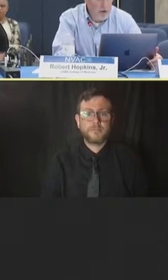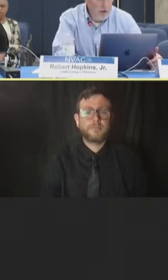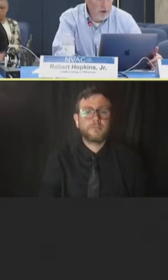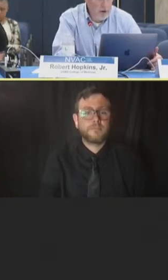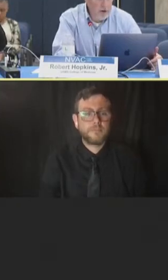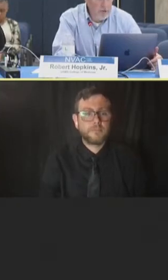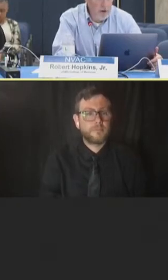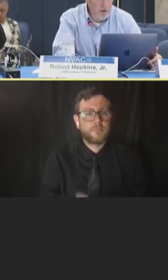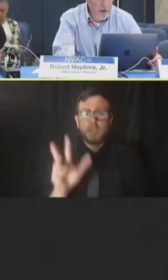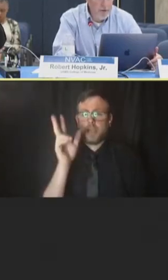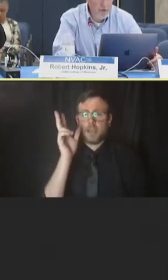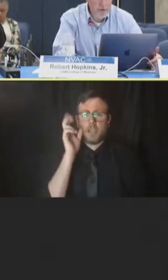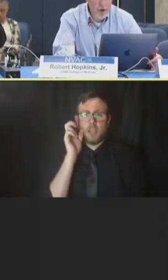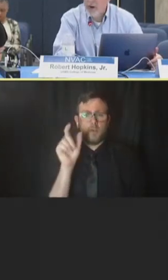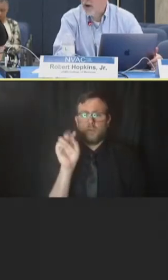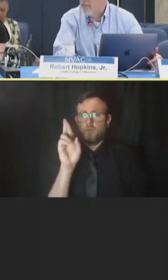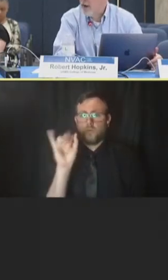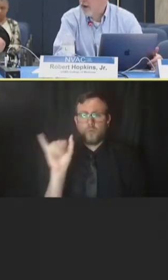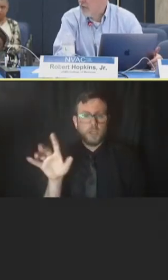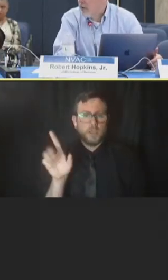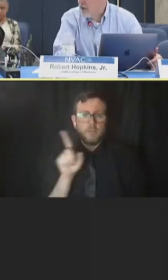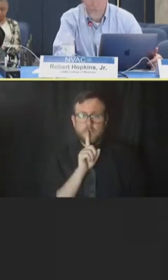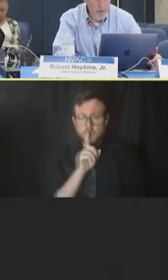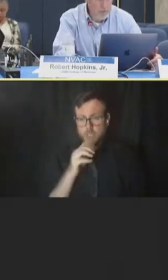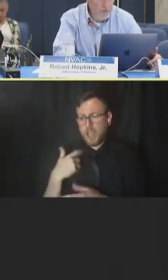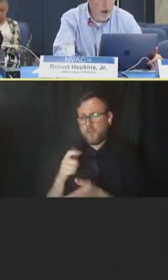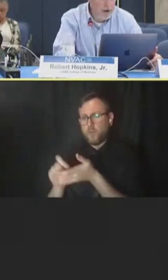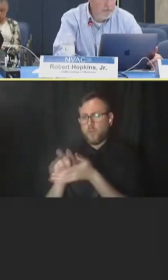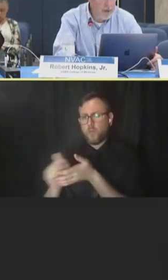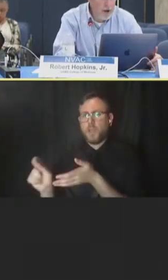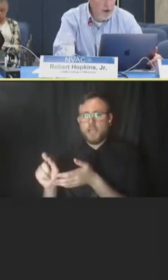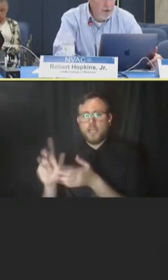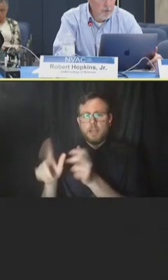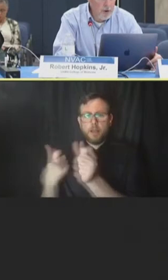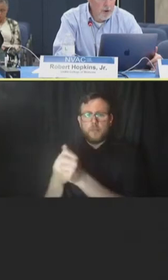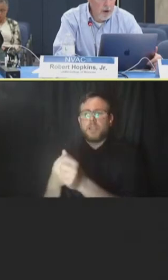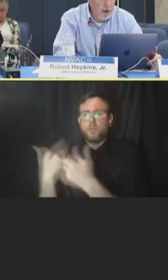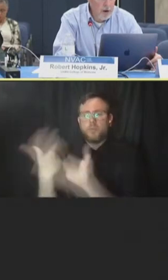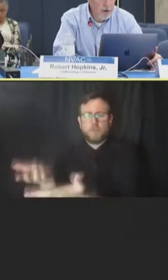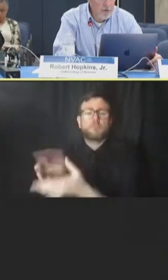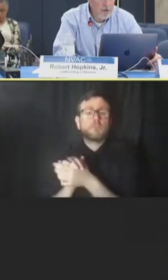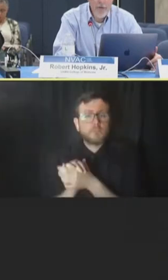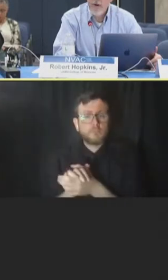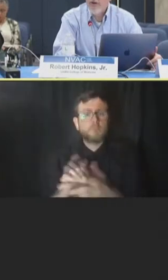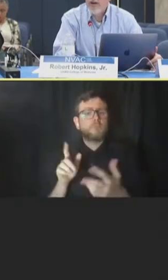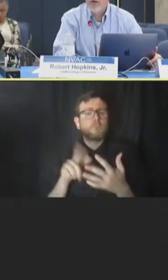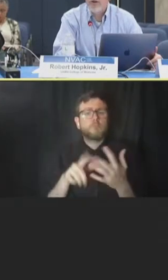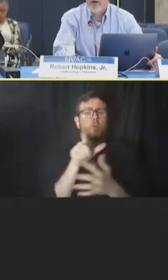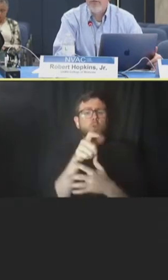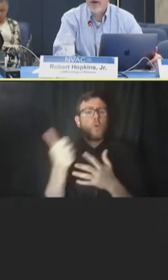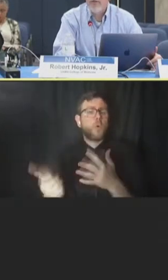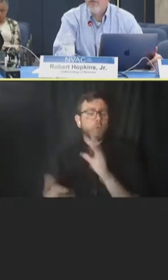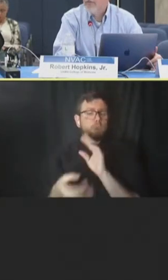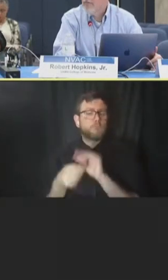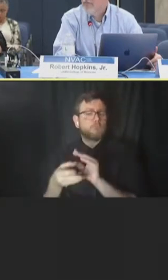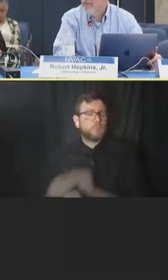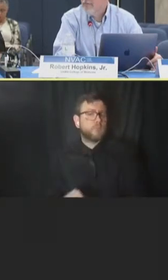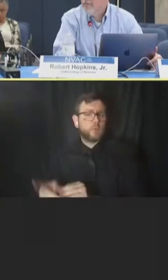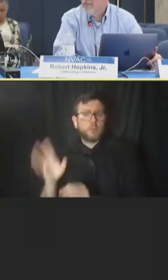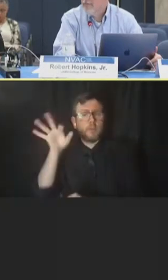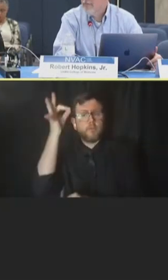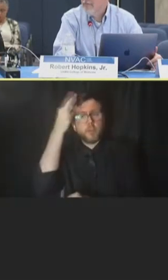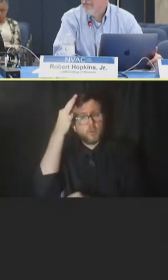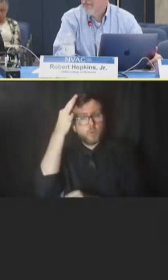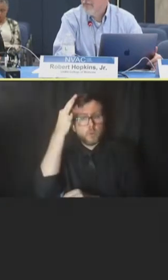Not hearing Troy on the line, there's a written update that's been provided. Are there any additional federal agency updates?